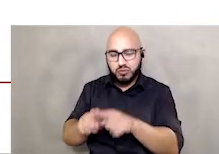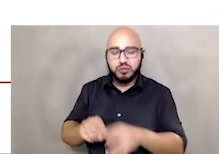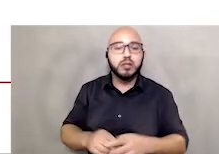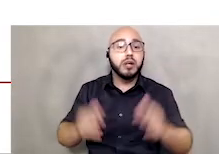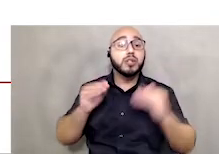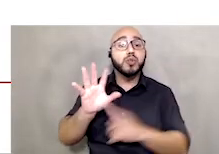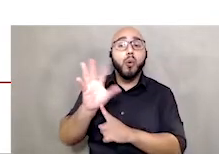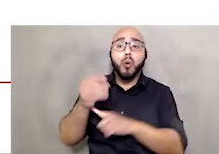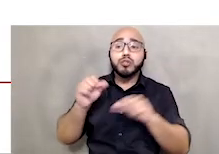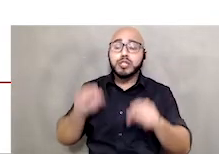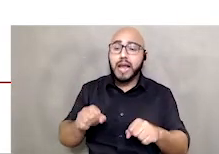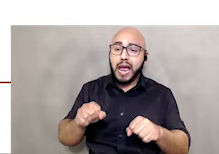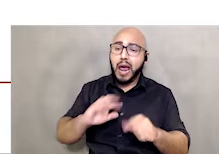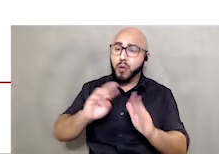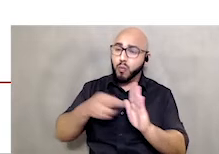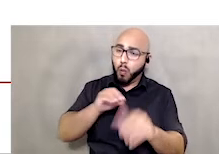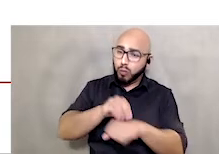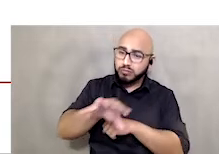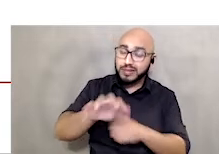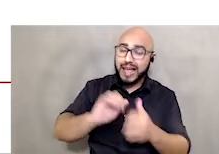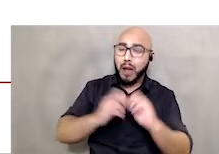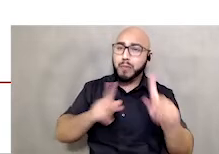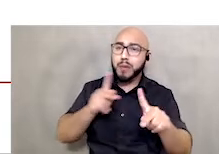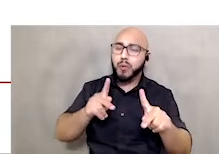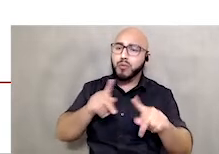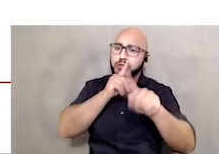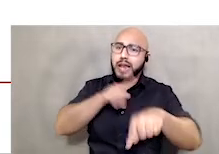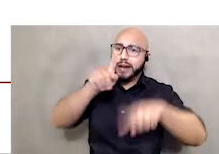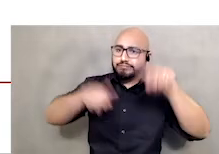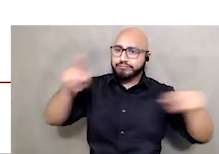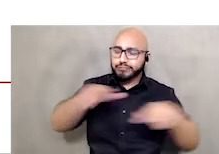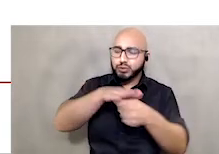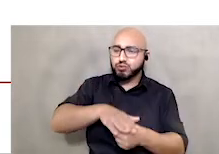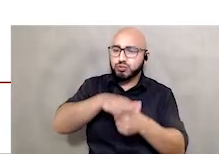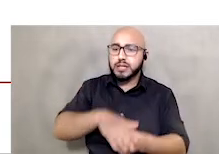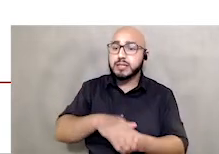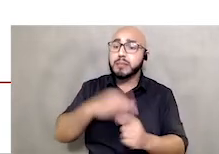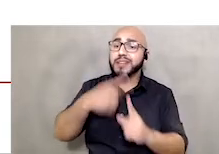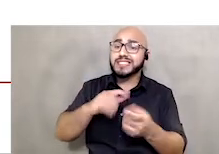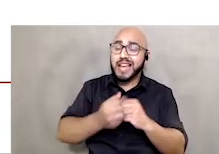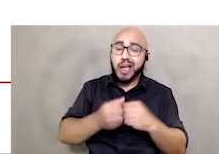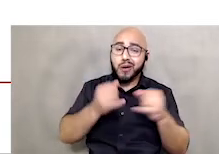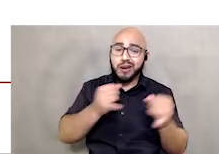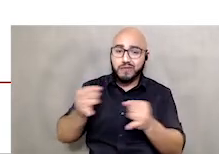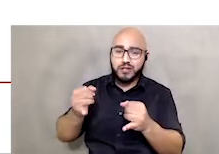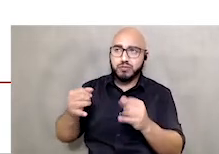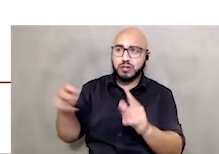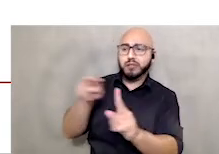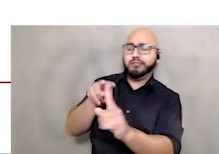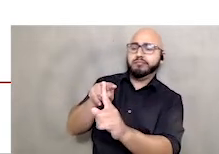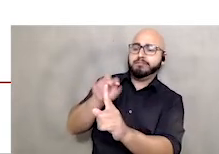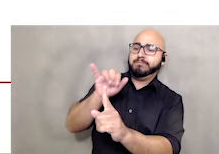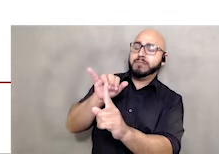in influencing how people vary in their reactions to stress and how an individual can interpret and assign meaning